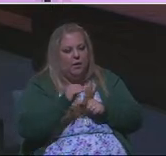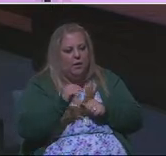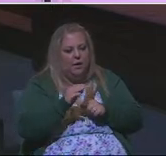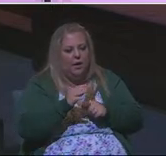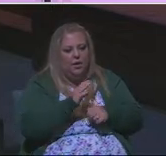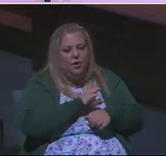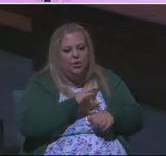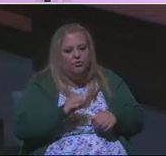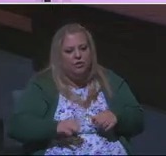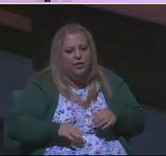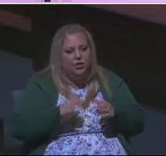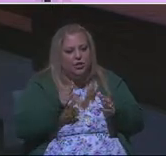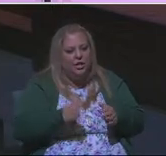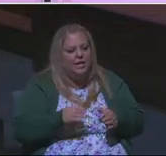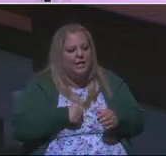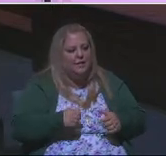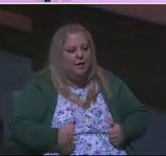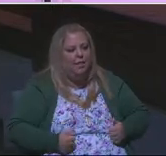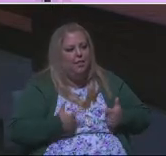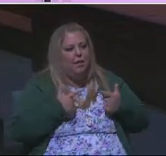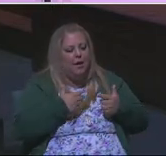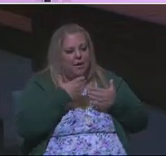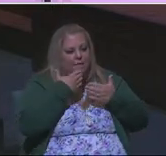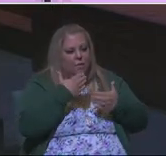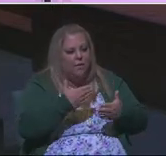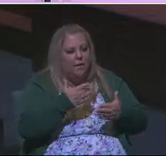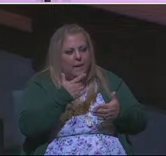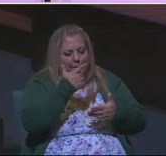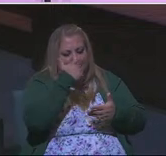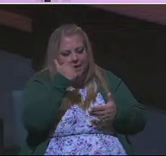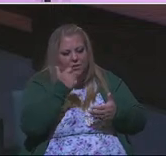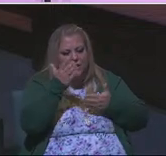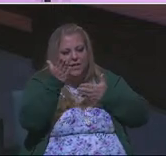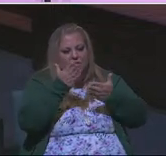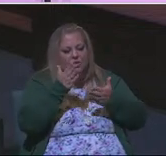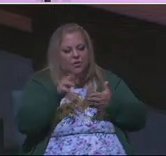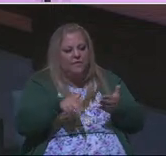still alive and well. Because we serve a risen Savior.